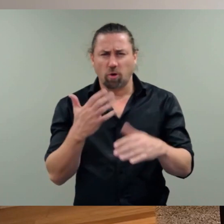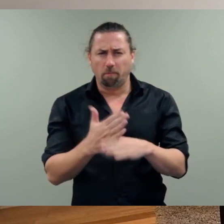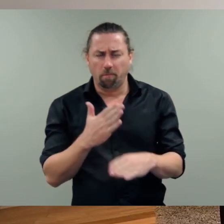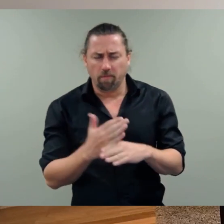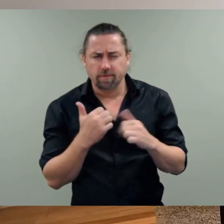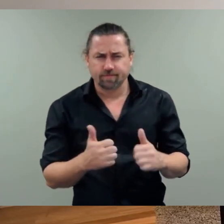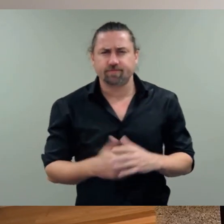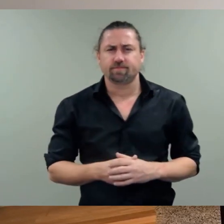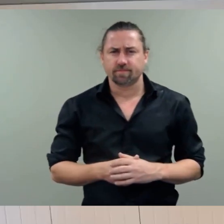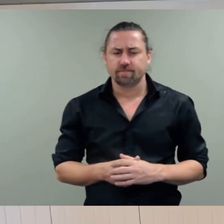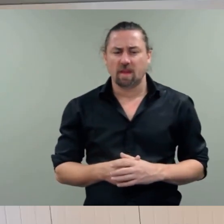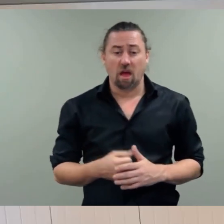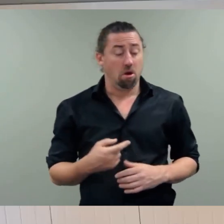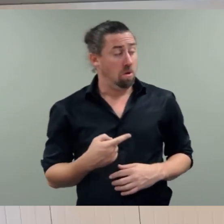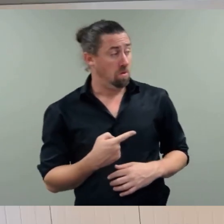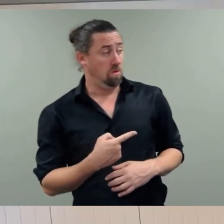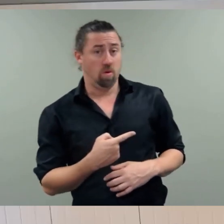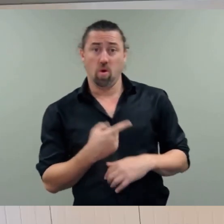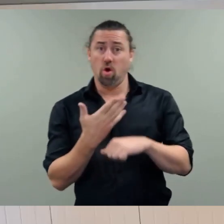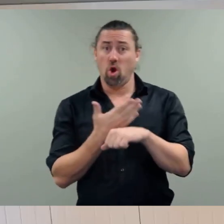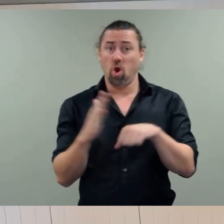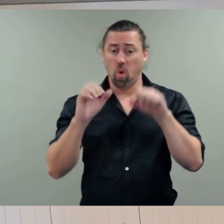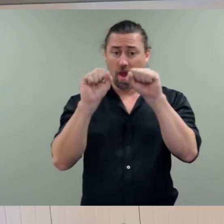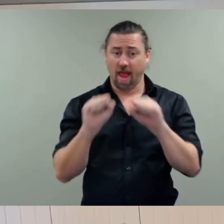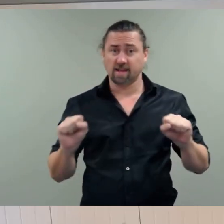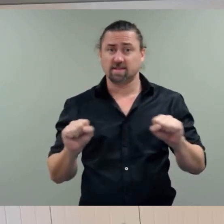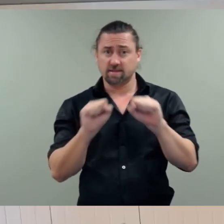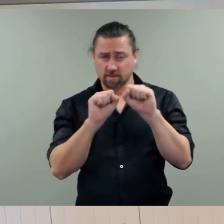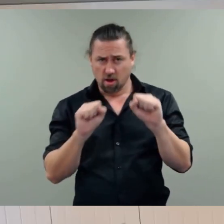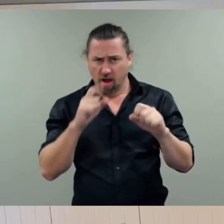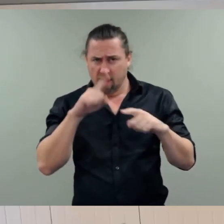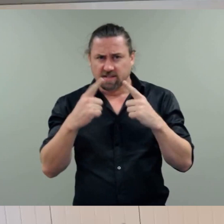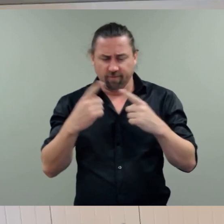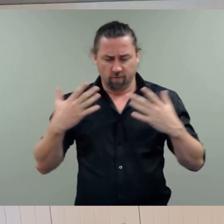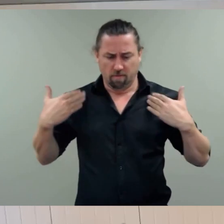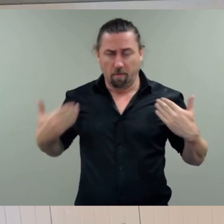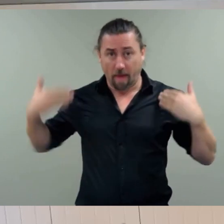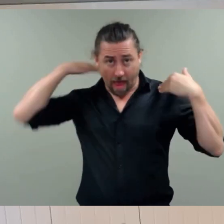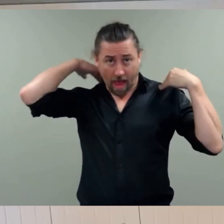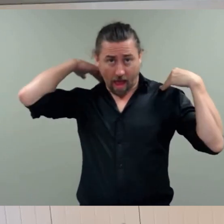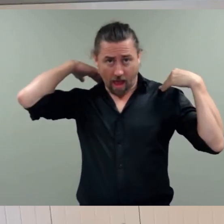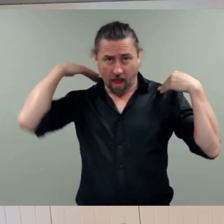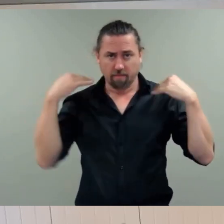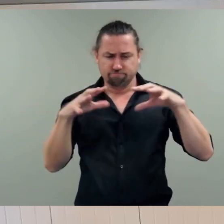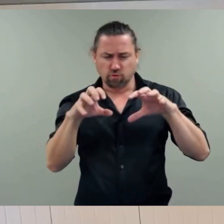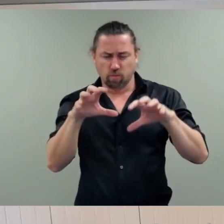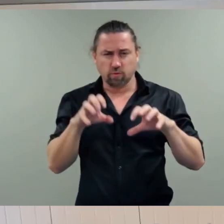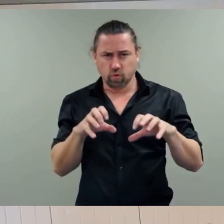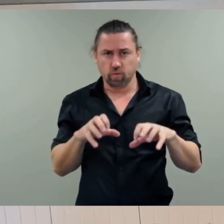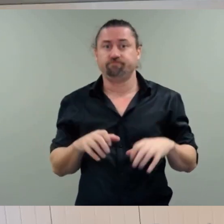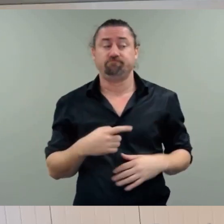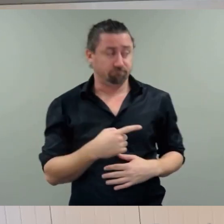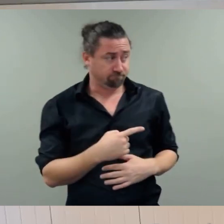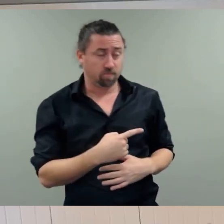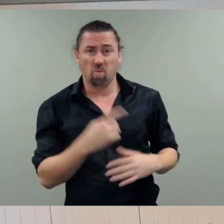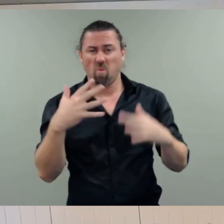Great work. Here's a new upper body exercise to work a range of different muscles of your upper back.